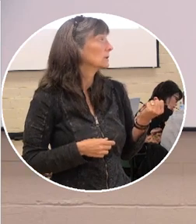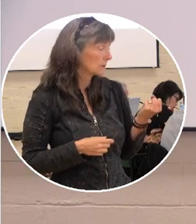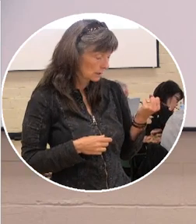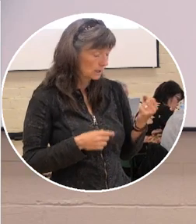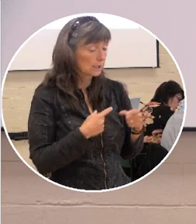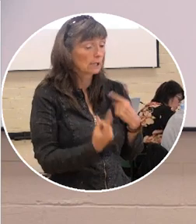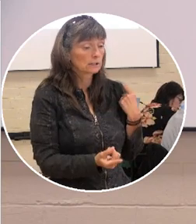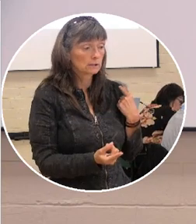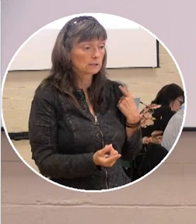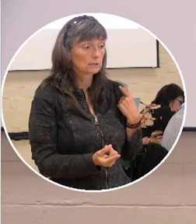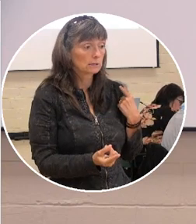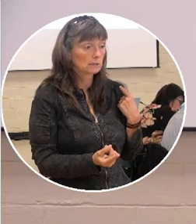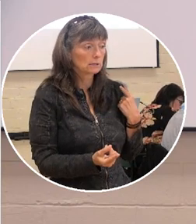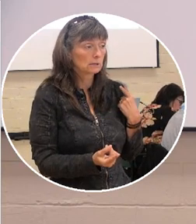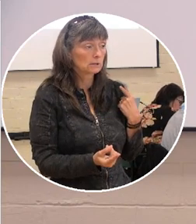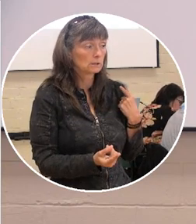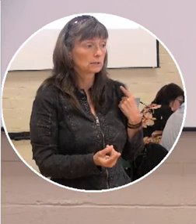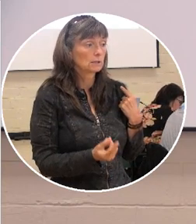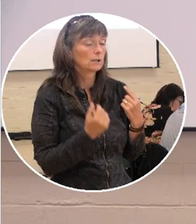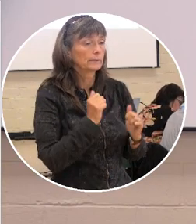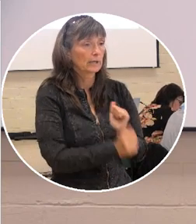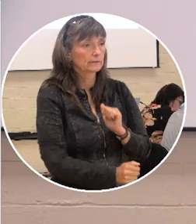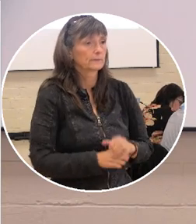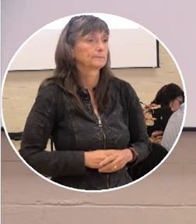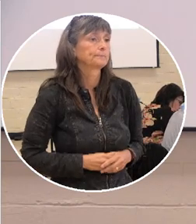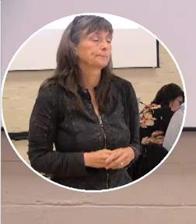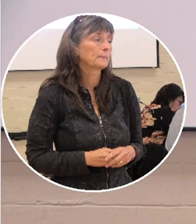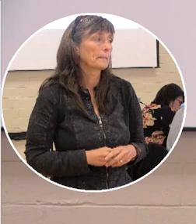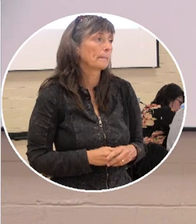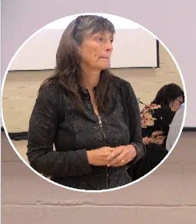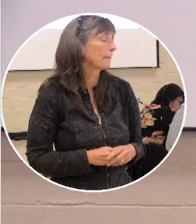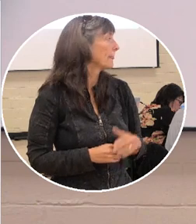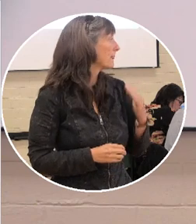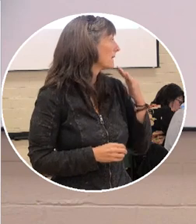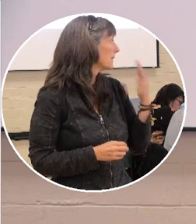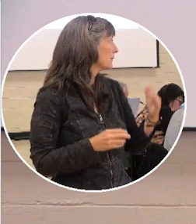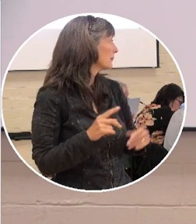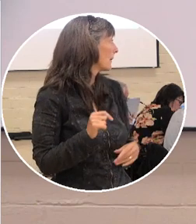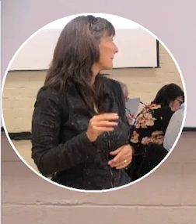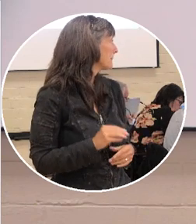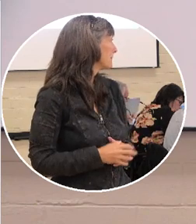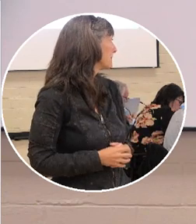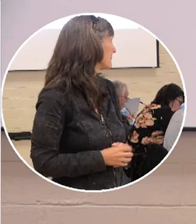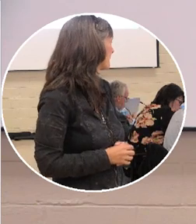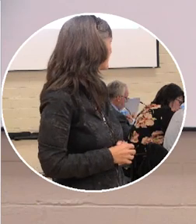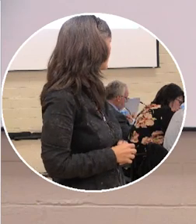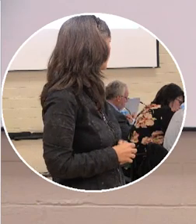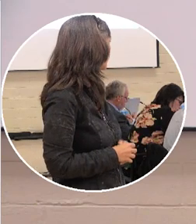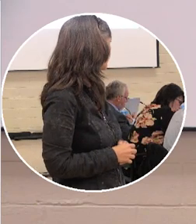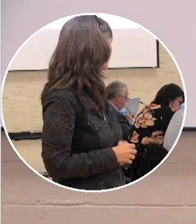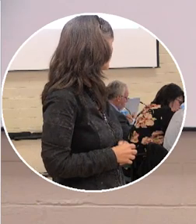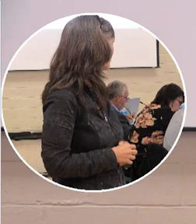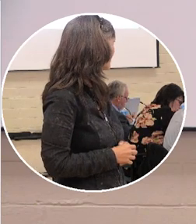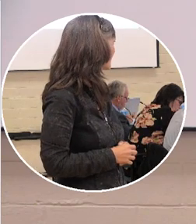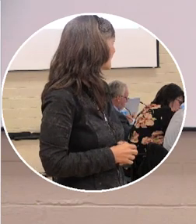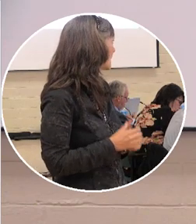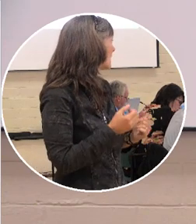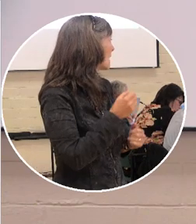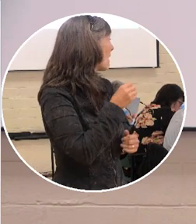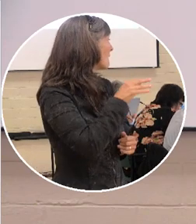Aye. Those against? Motion carries. Thank you, Tom. They're going to get you to turn off your